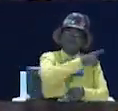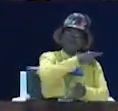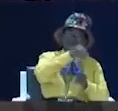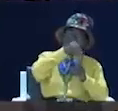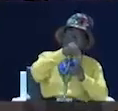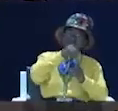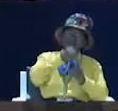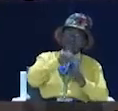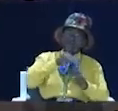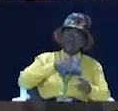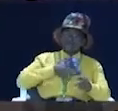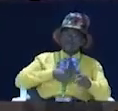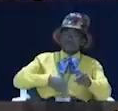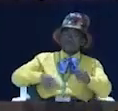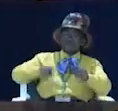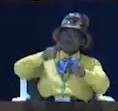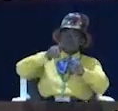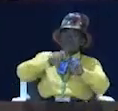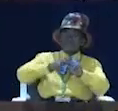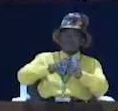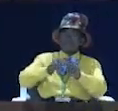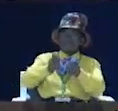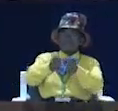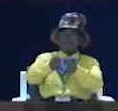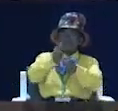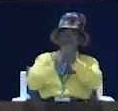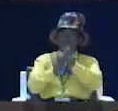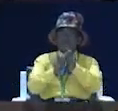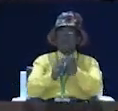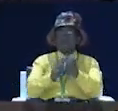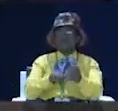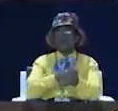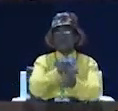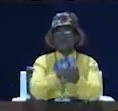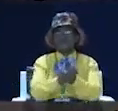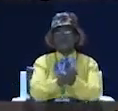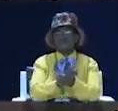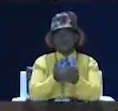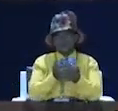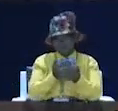Now you may be seated, except those born in the month of January.